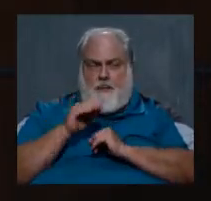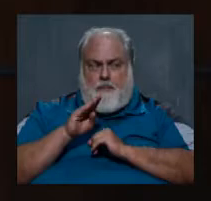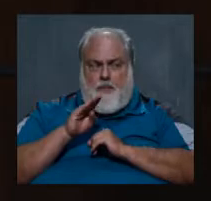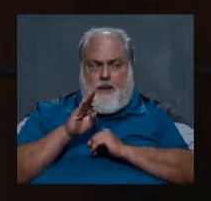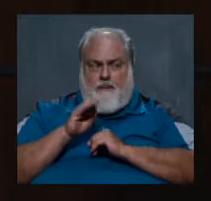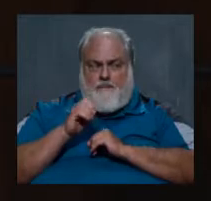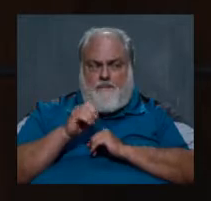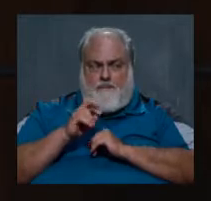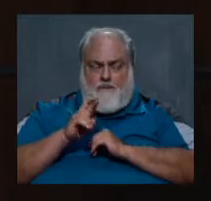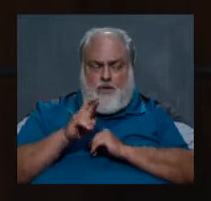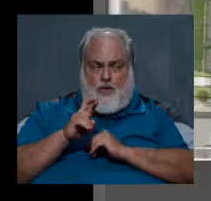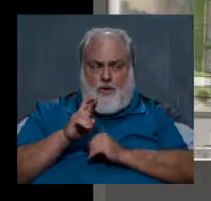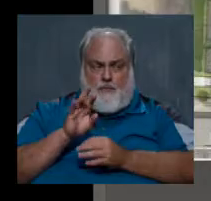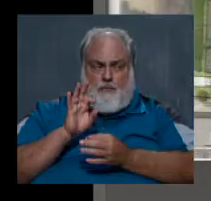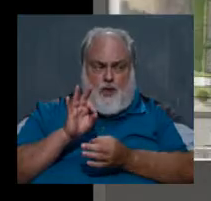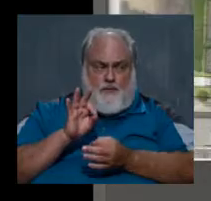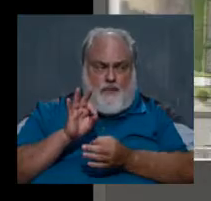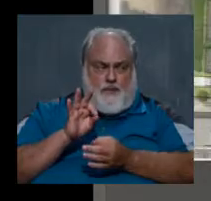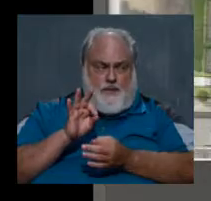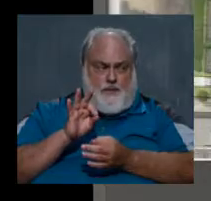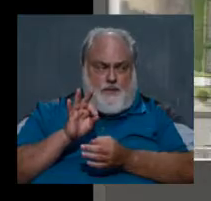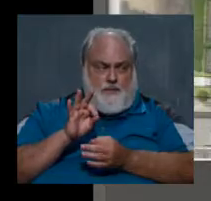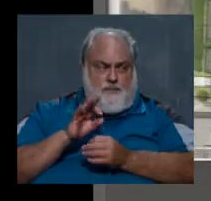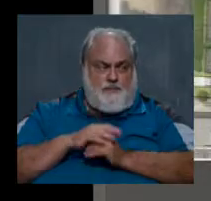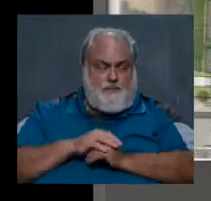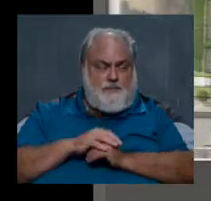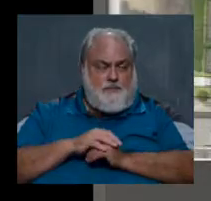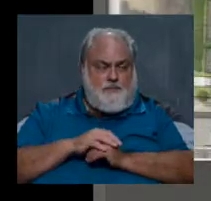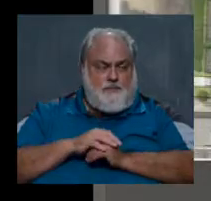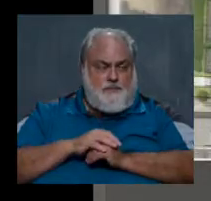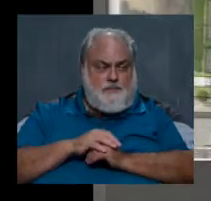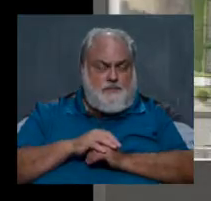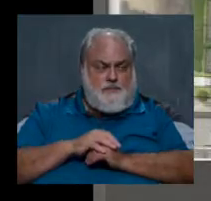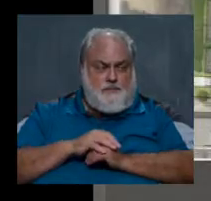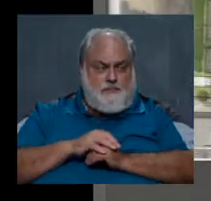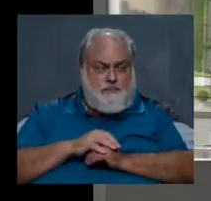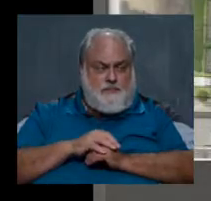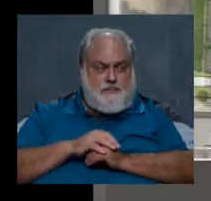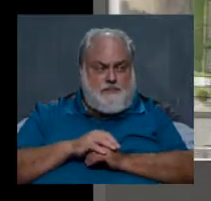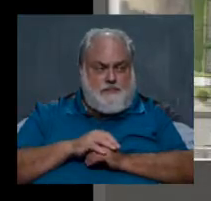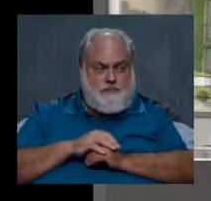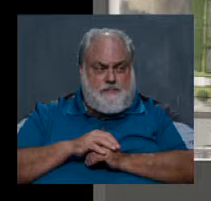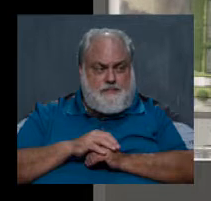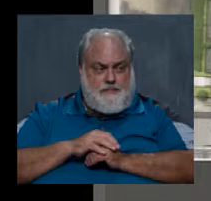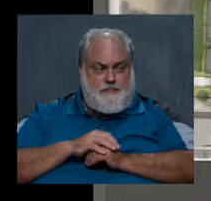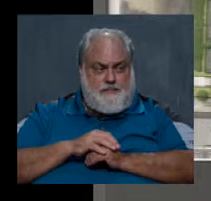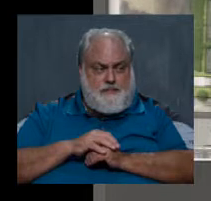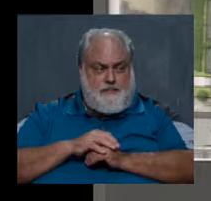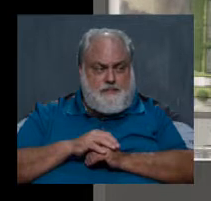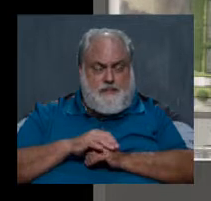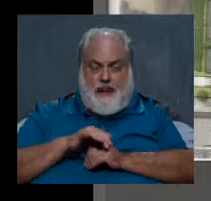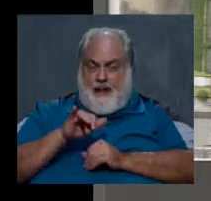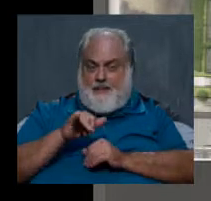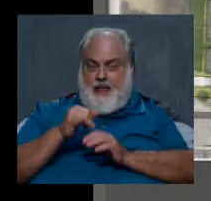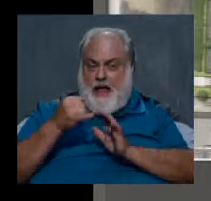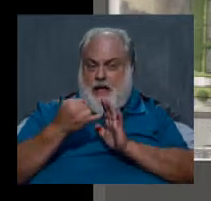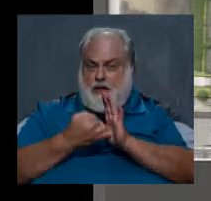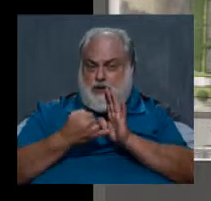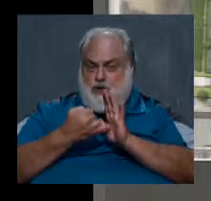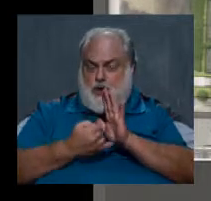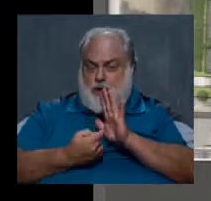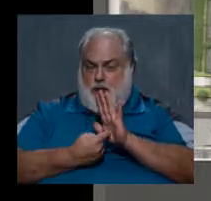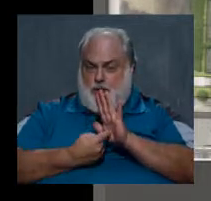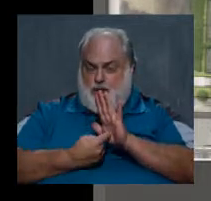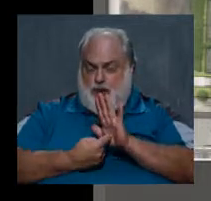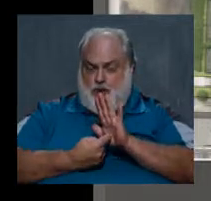one, perfect. Okay, so if you can look at this drawing here, I think it shows what I like